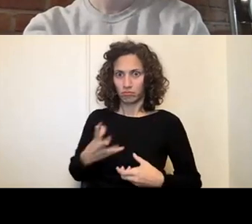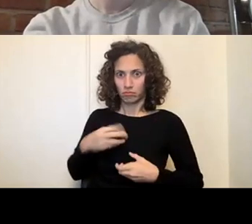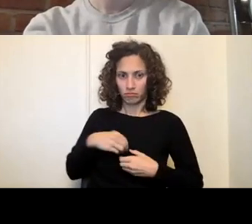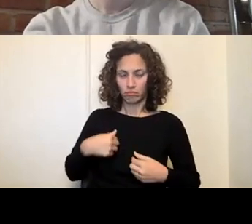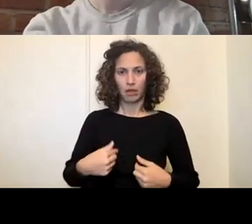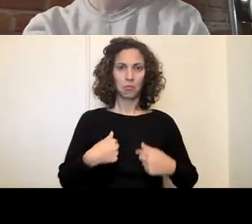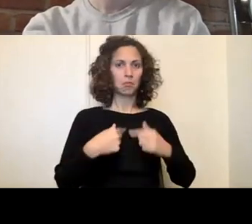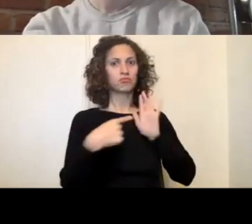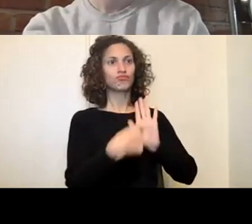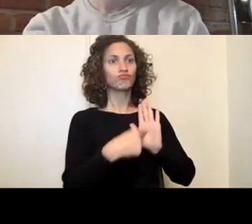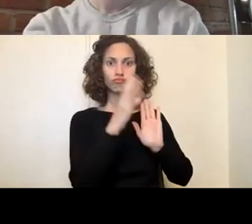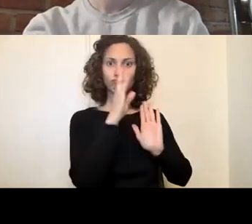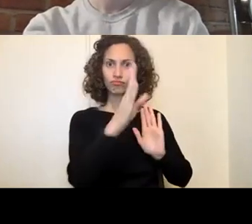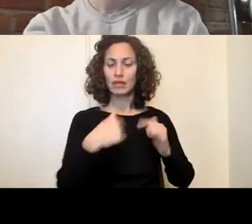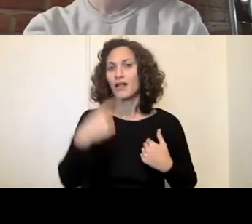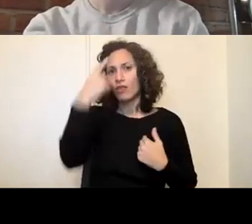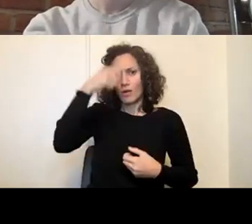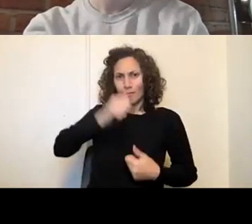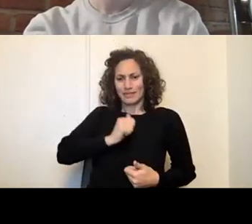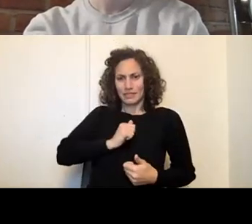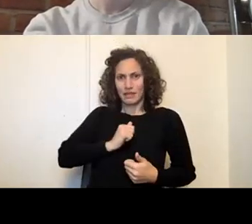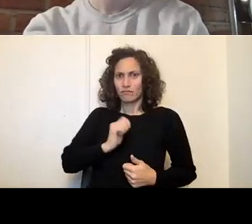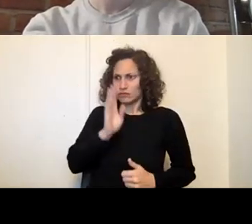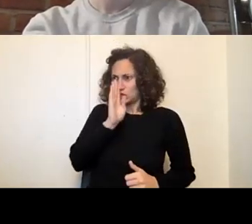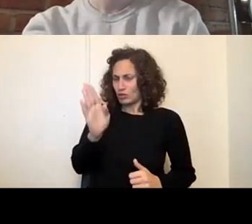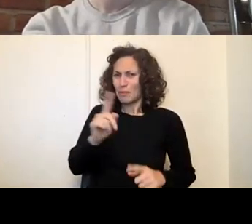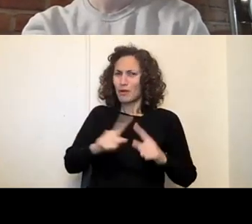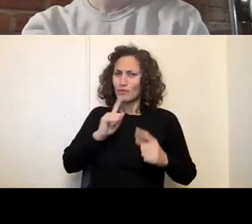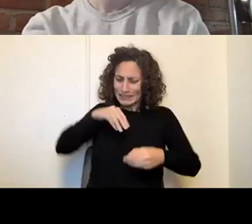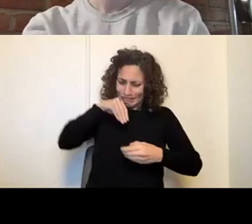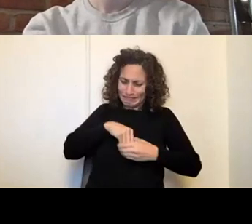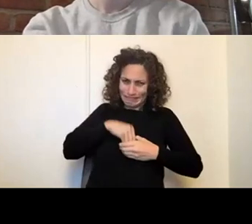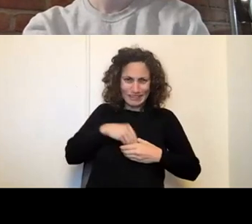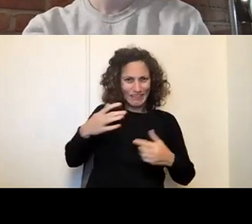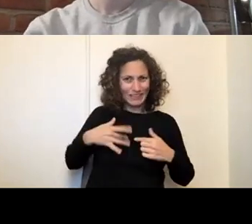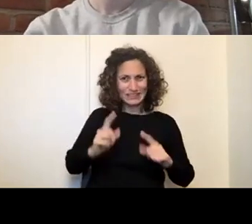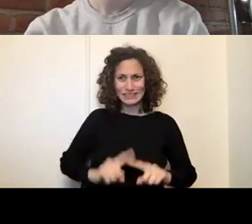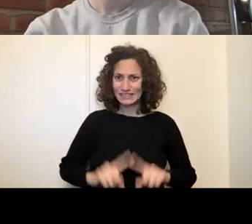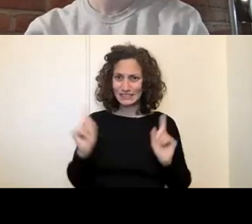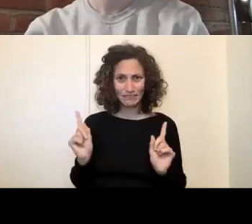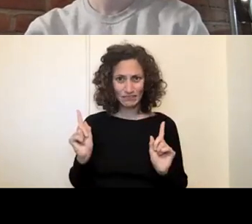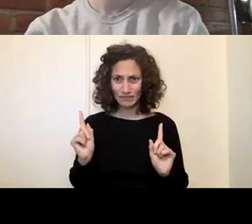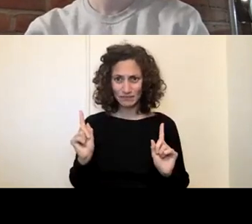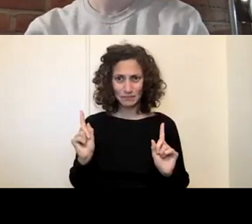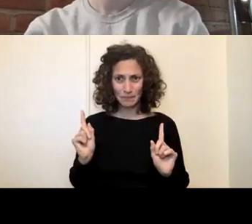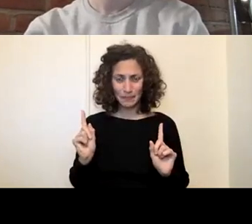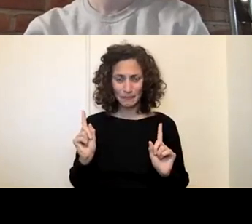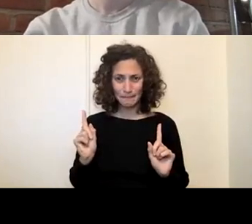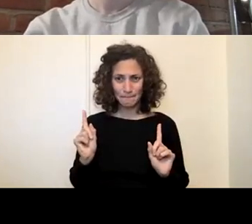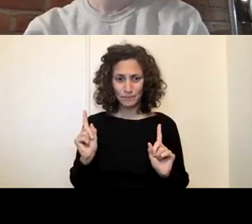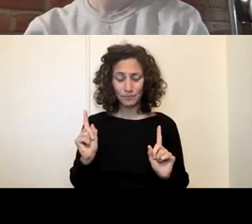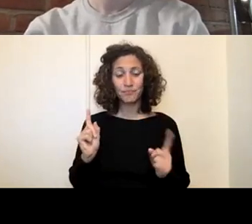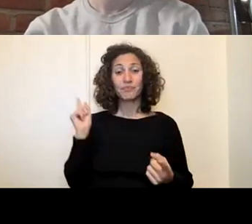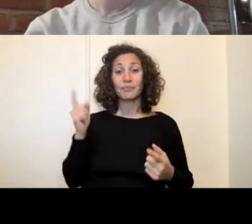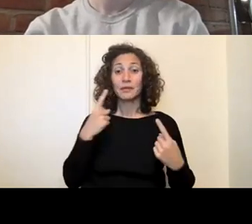though everything inside of me said something differently. And it wasn't until I was 21 that